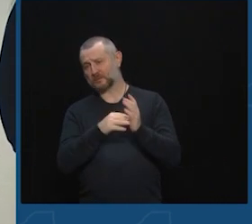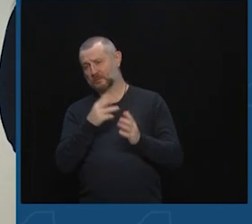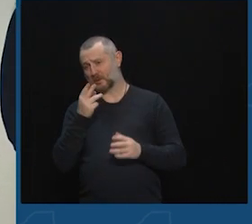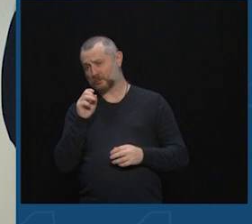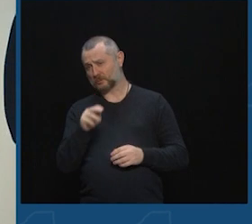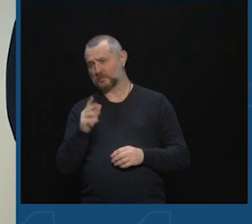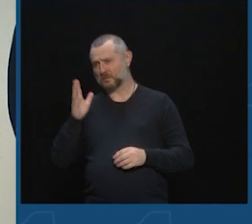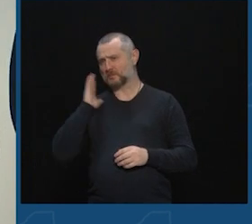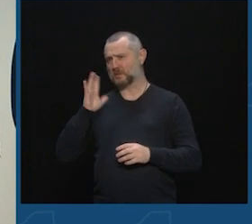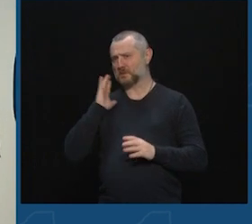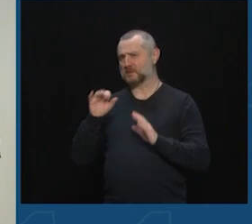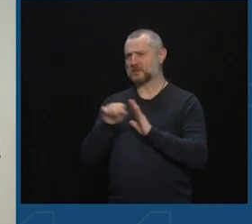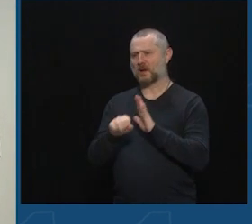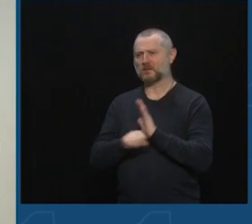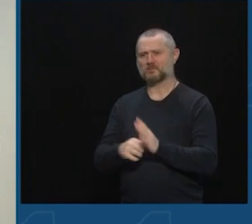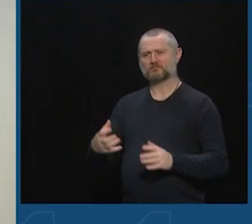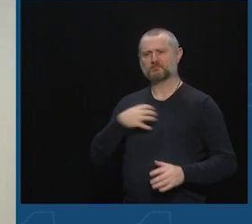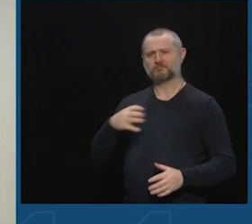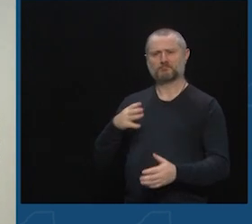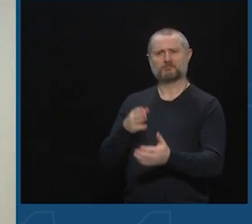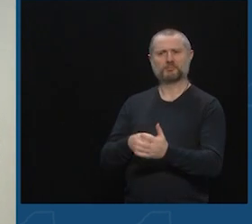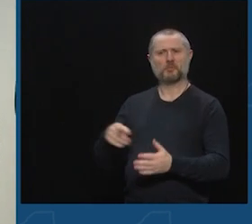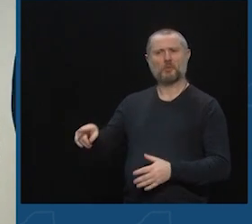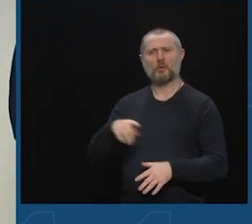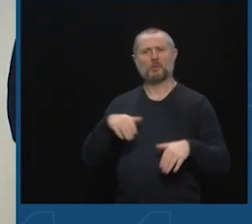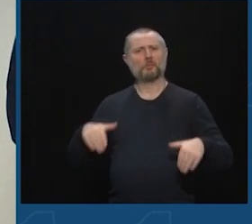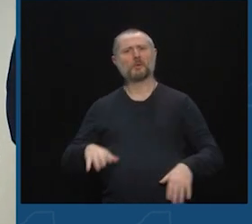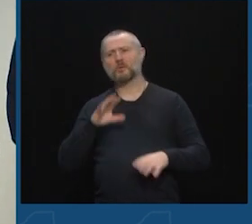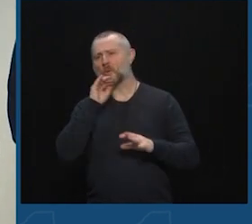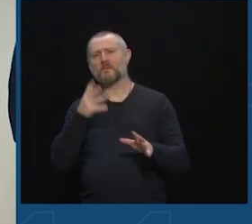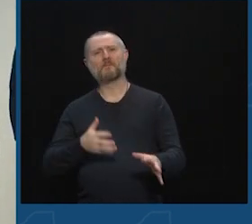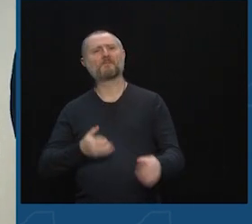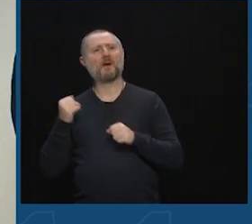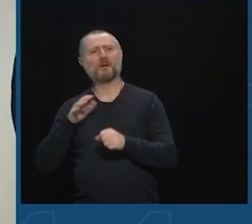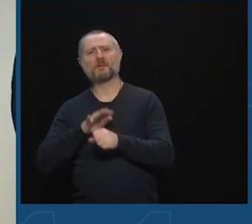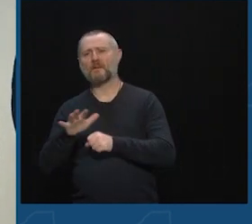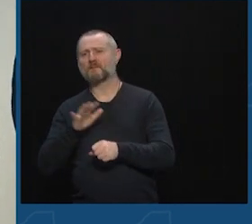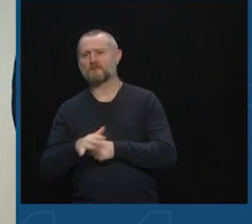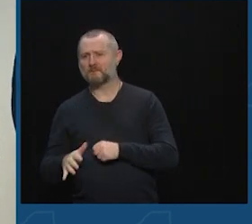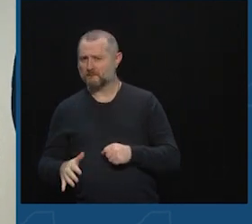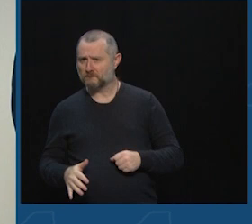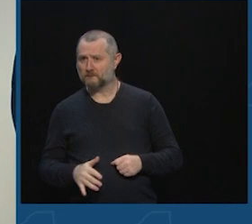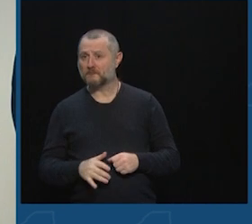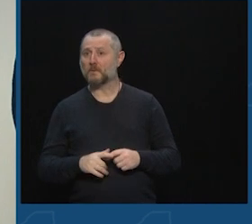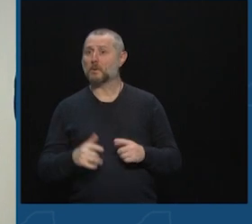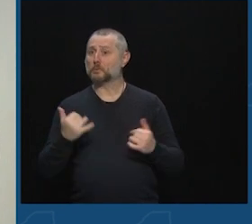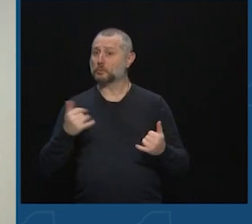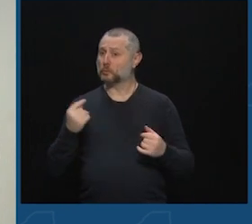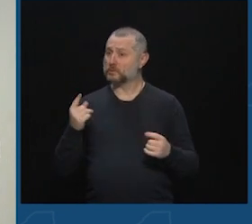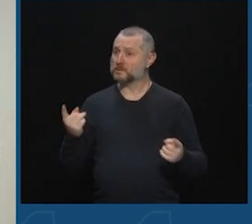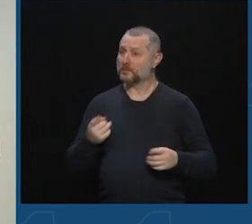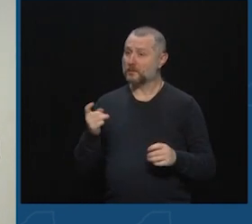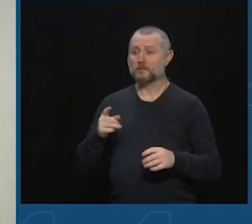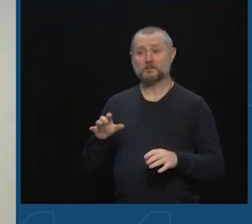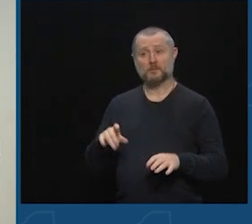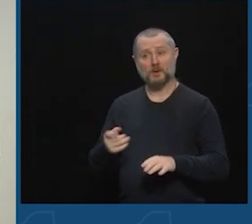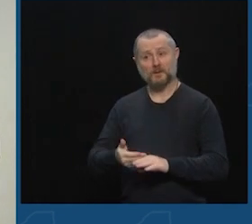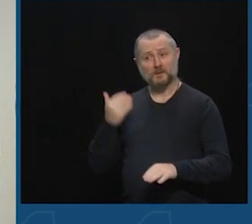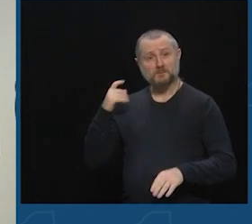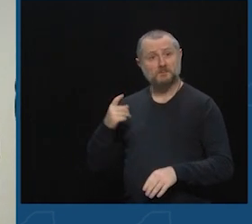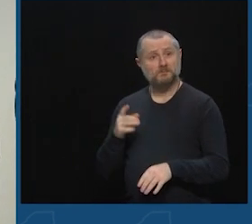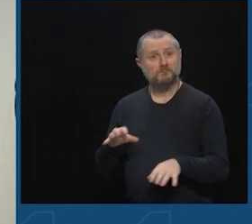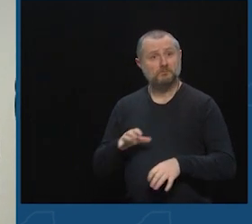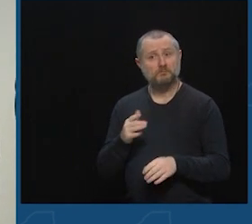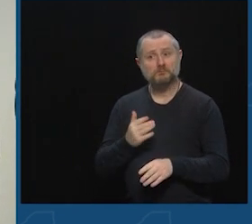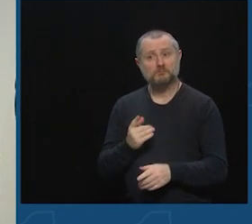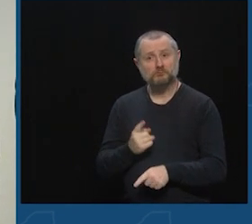being responsive enough in restoring service. What could they have done to be more proactive? I think they've done an amazing job at